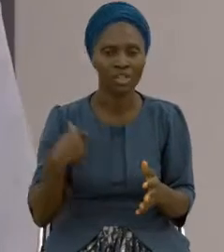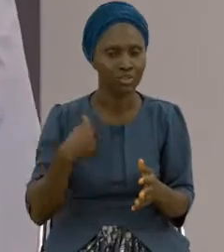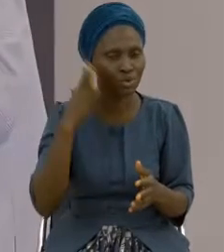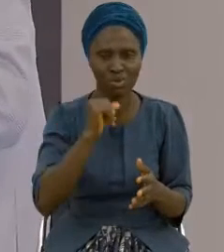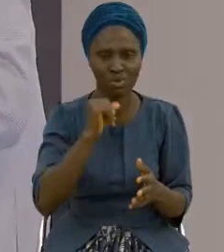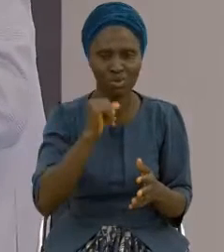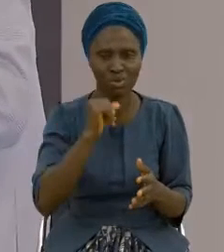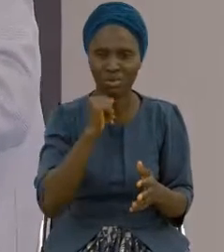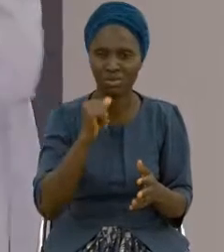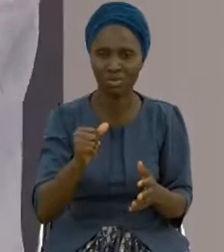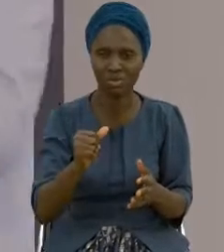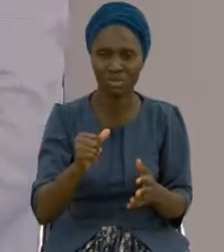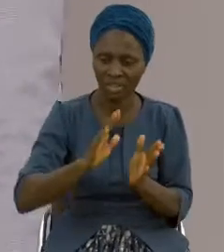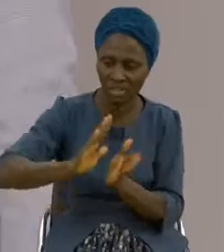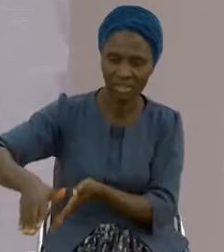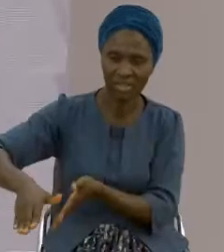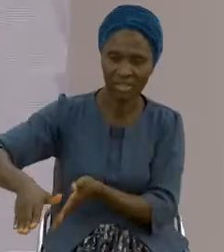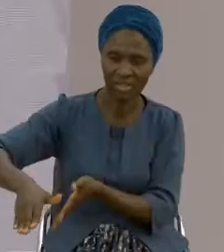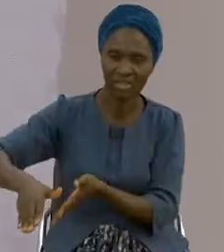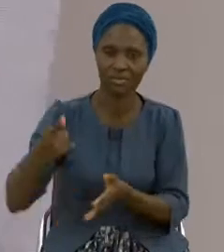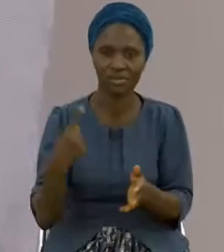only in our heart.